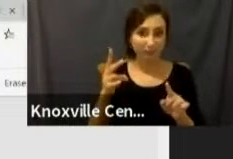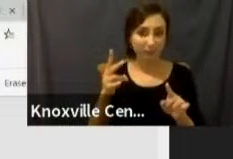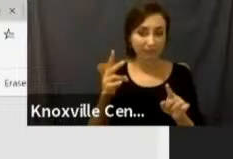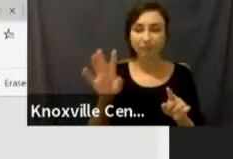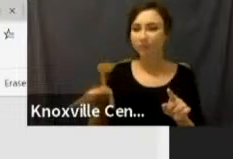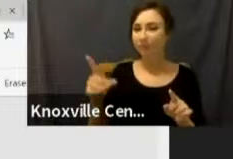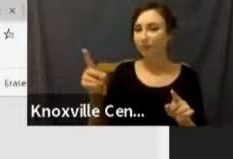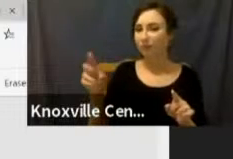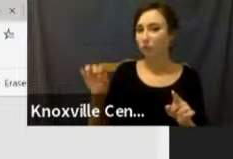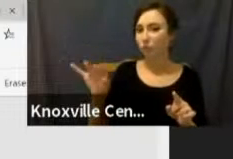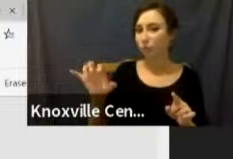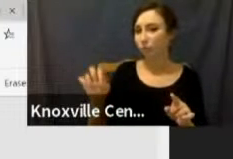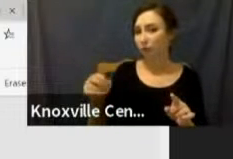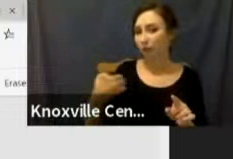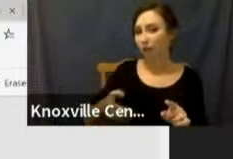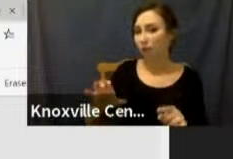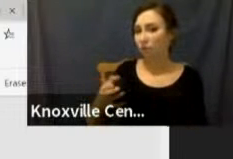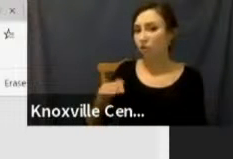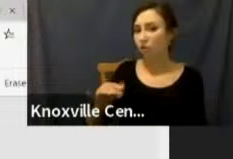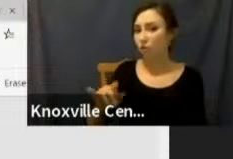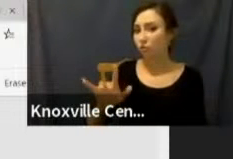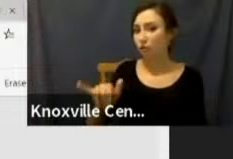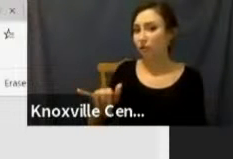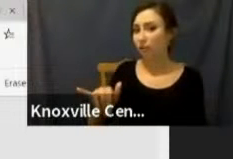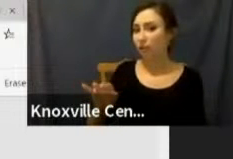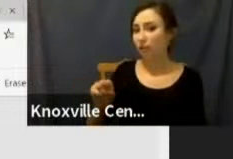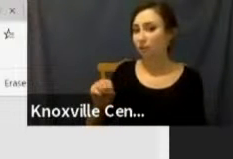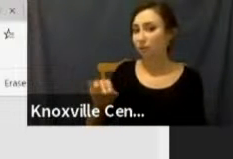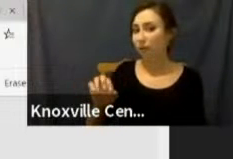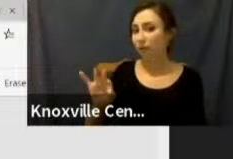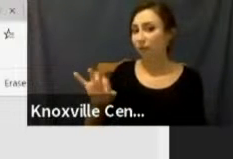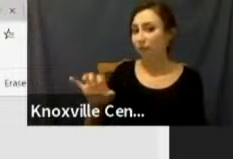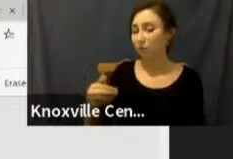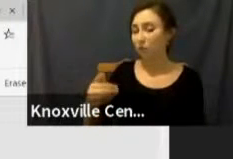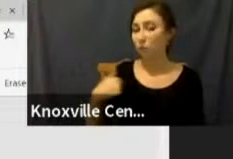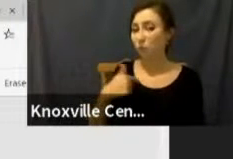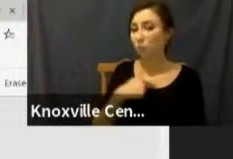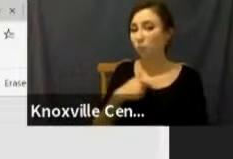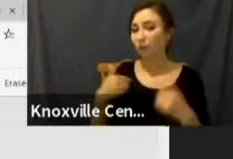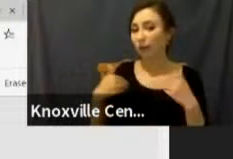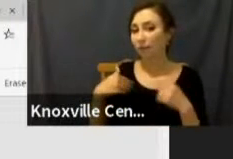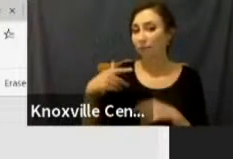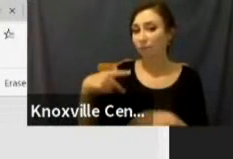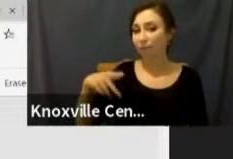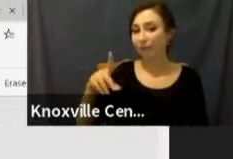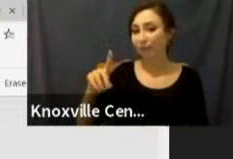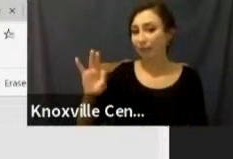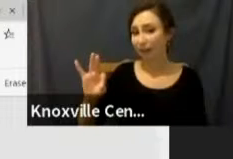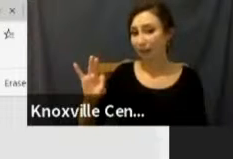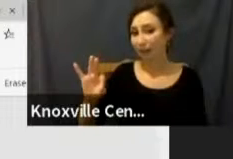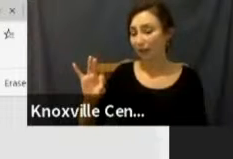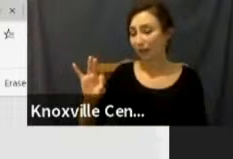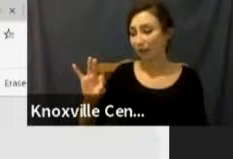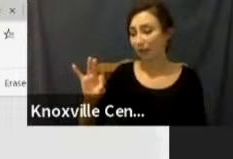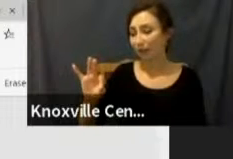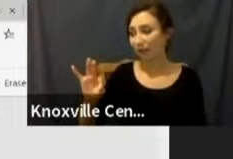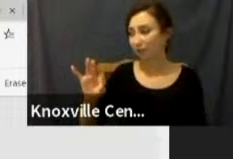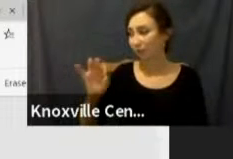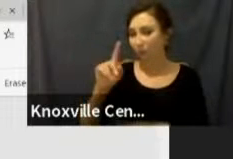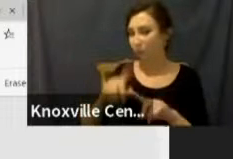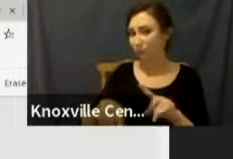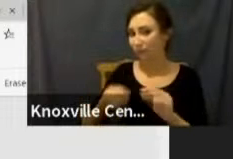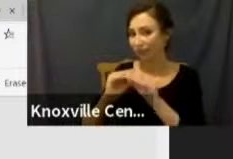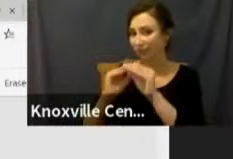is Charity Menifee. We have the PDF version pulled up. Okay. I don't know if Mr. Sanders still has